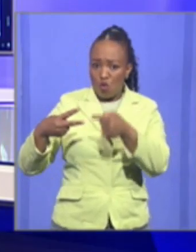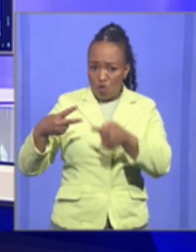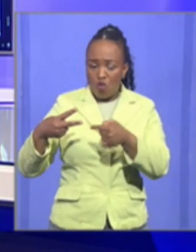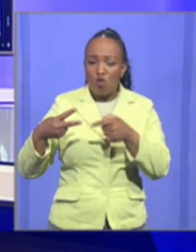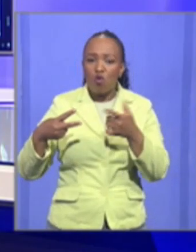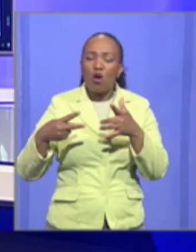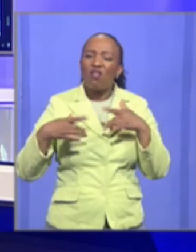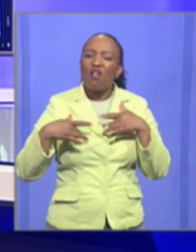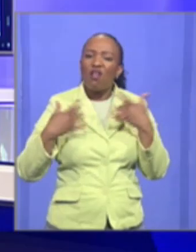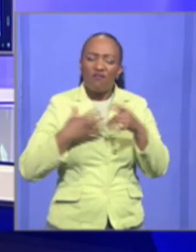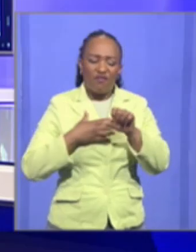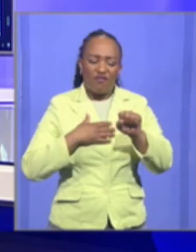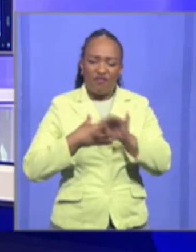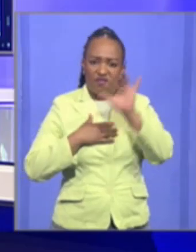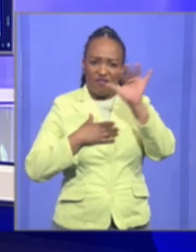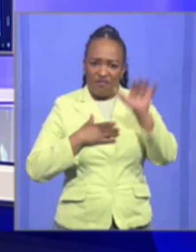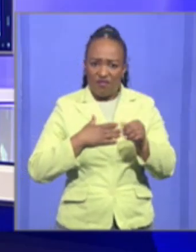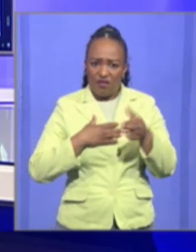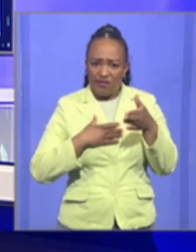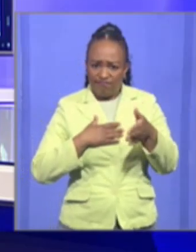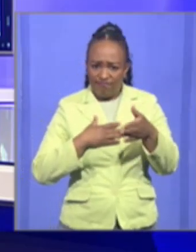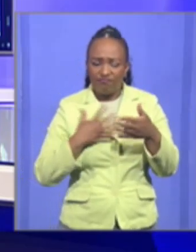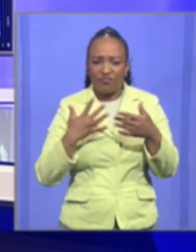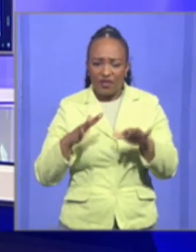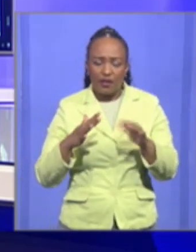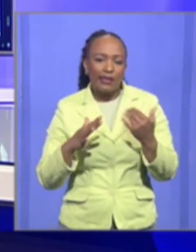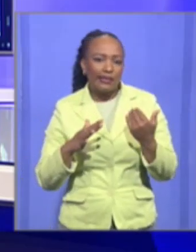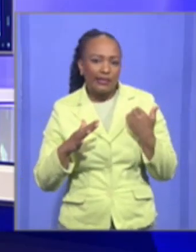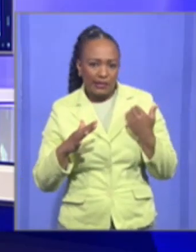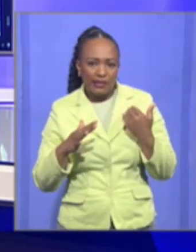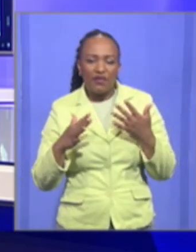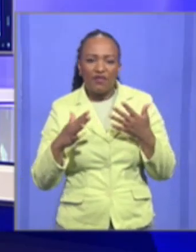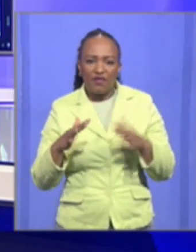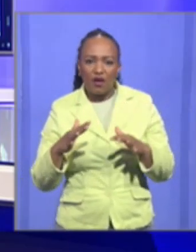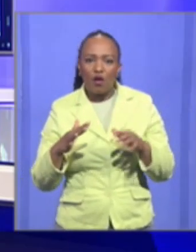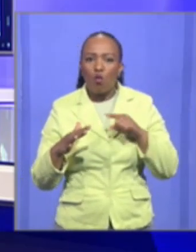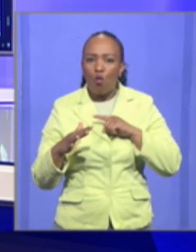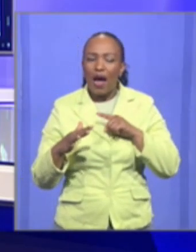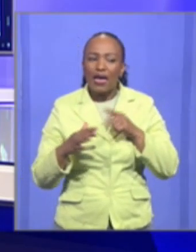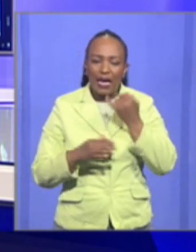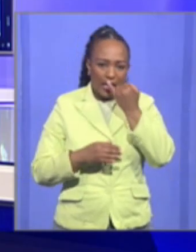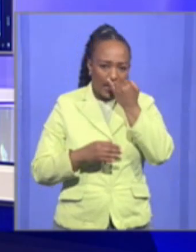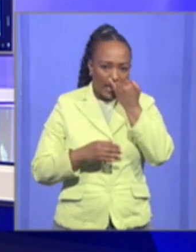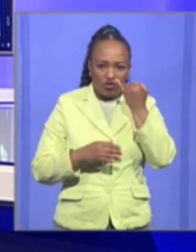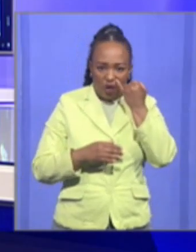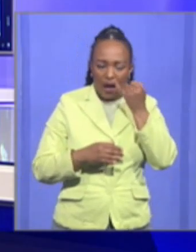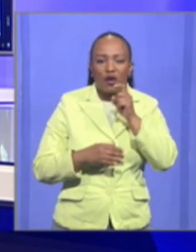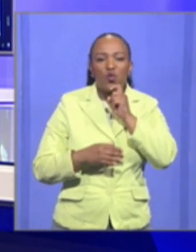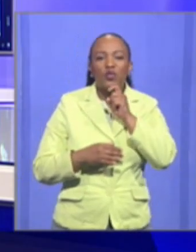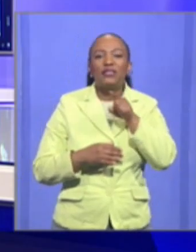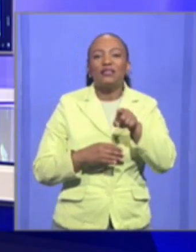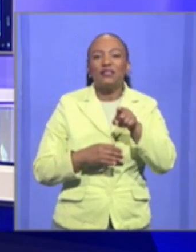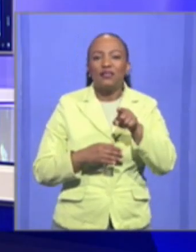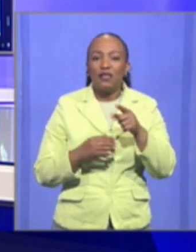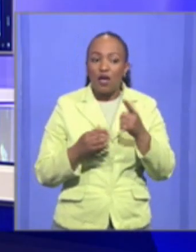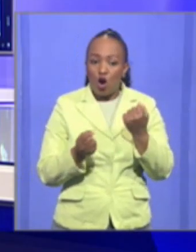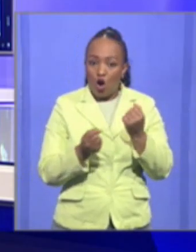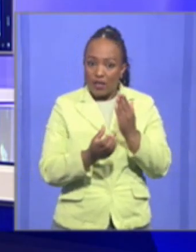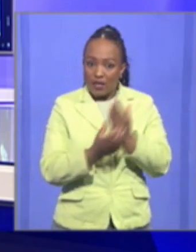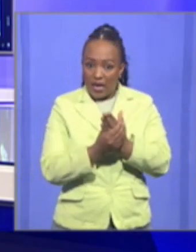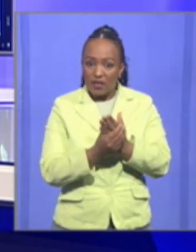Afrika Borwa bao ba latofatšwago ka go tšweletša le go gweba ka diokobatši. Molato wo o ya go theeletšwa